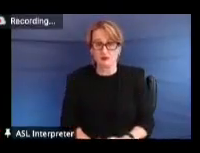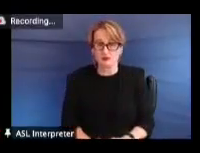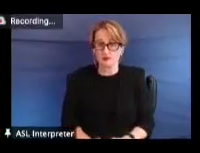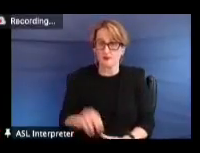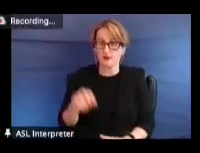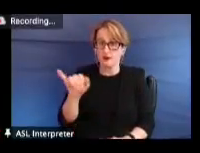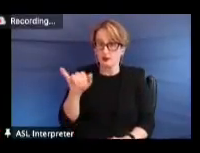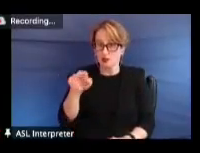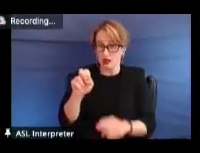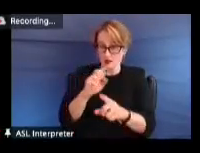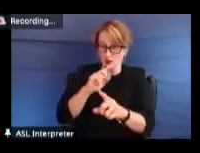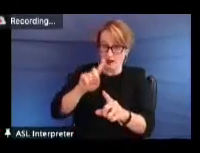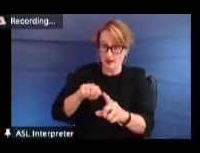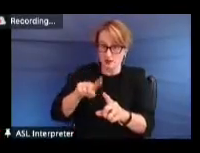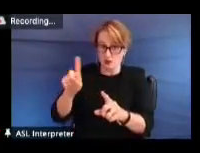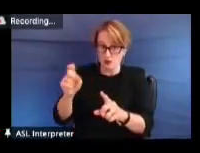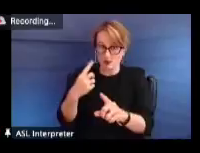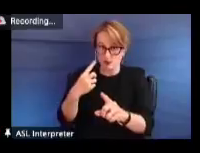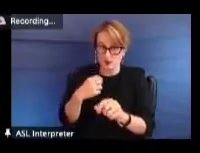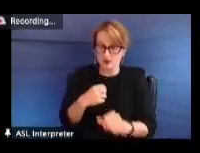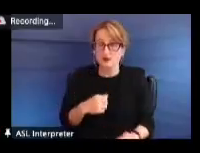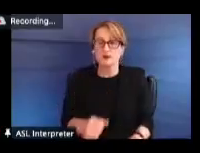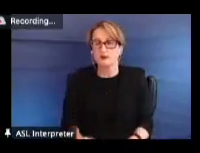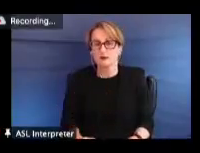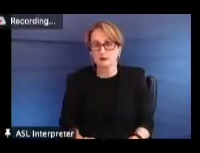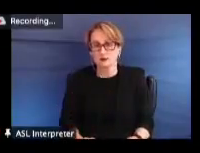Jane, you're going to answer that question?